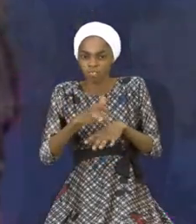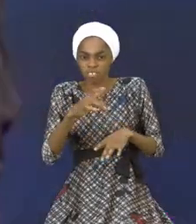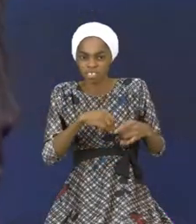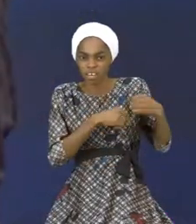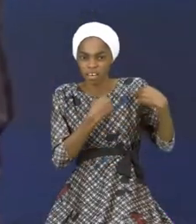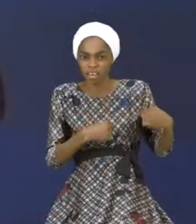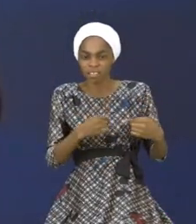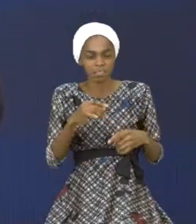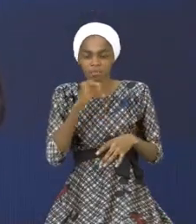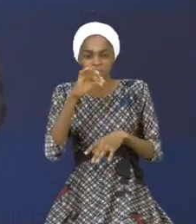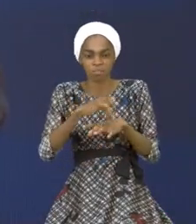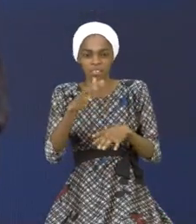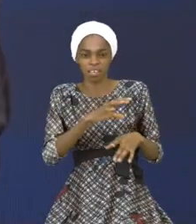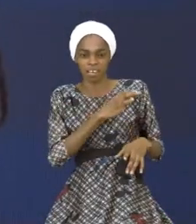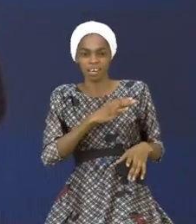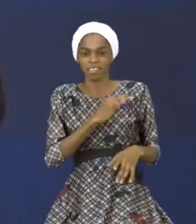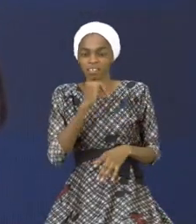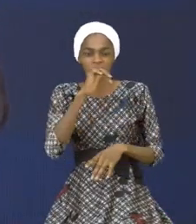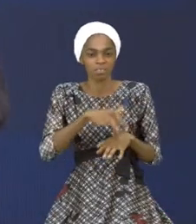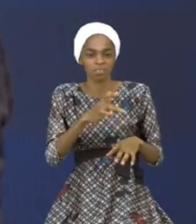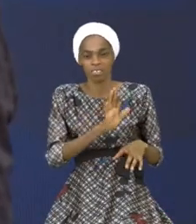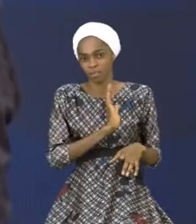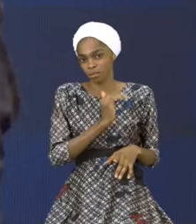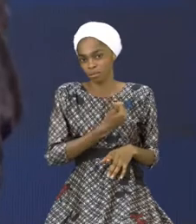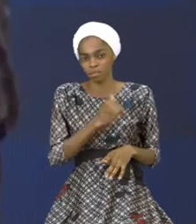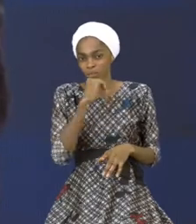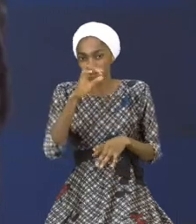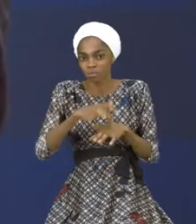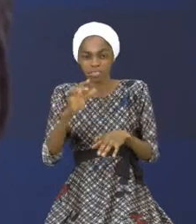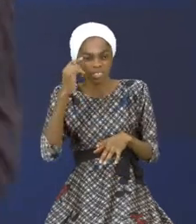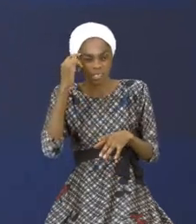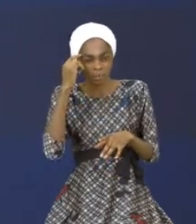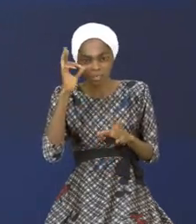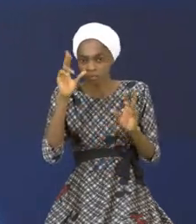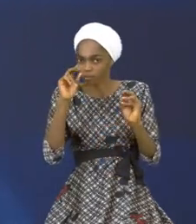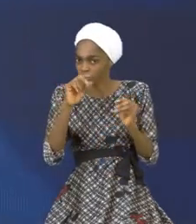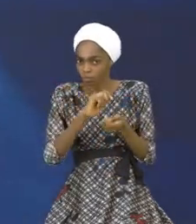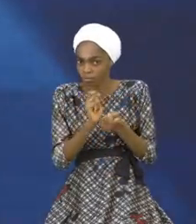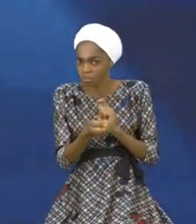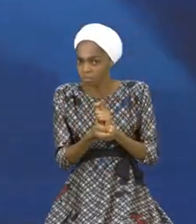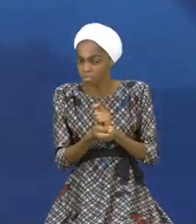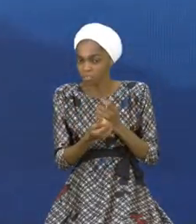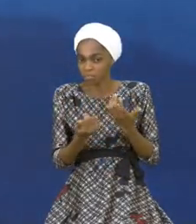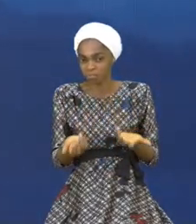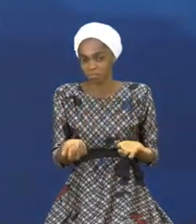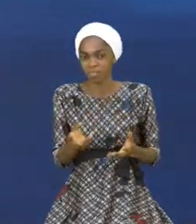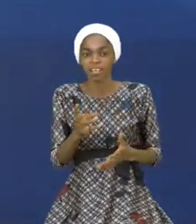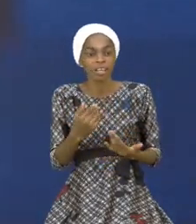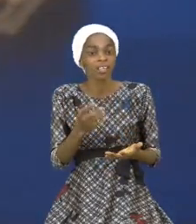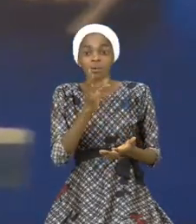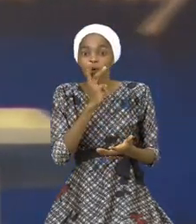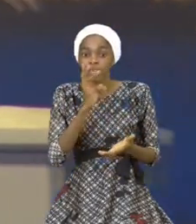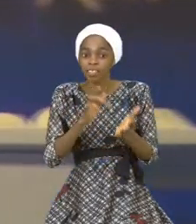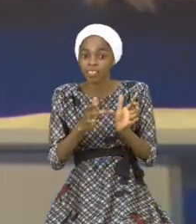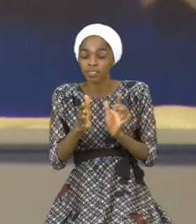their character, their soul, their mind. There was no change. The water is referring to here is